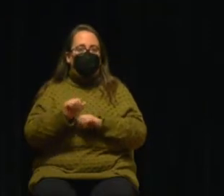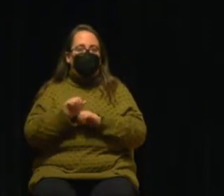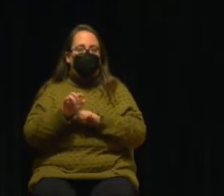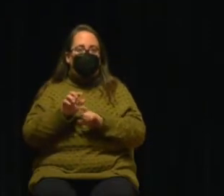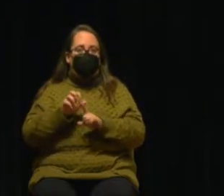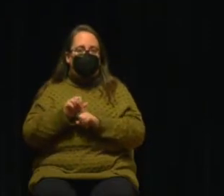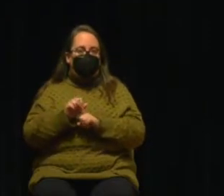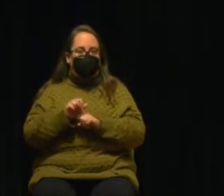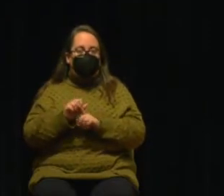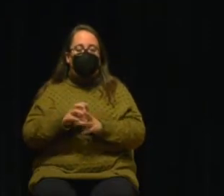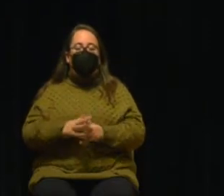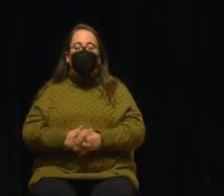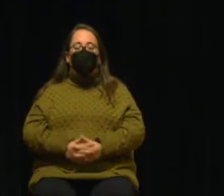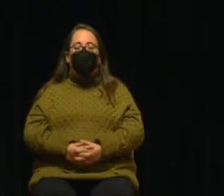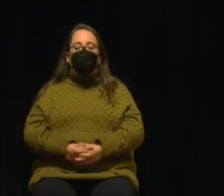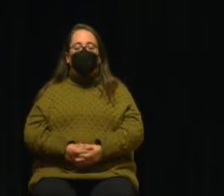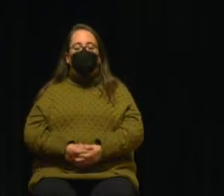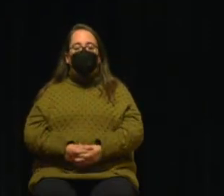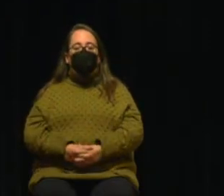catchers.